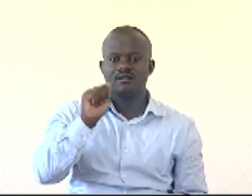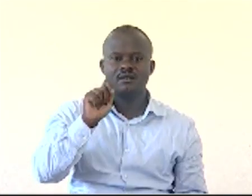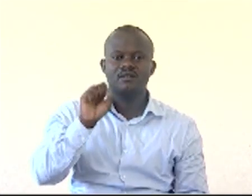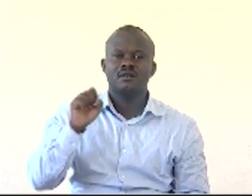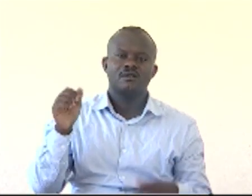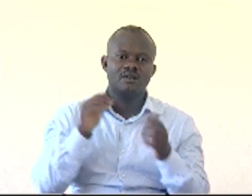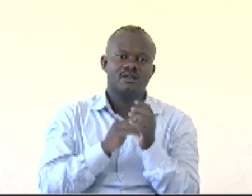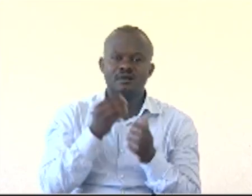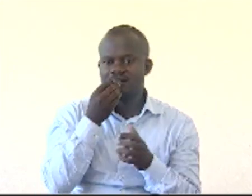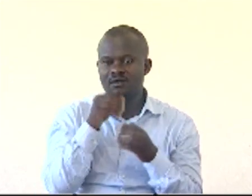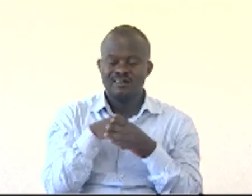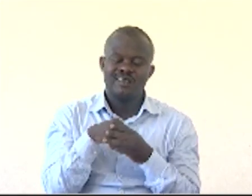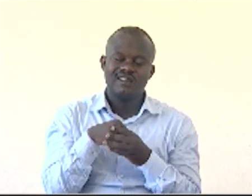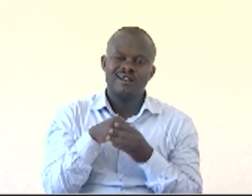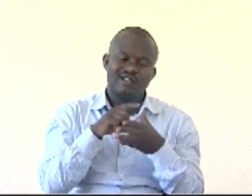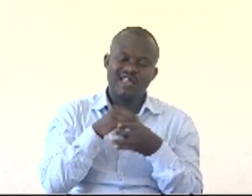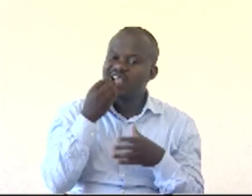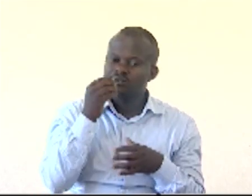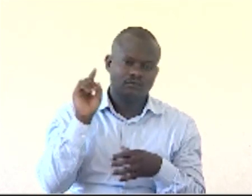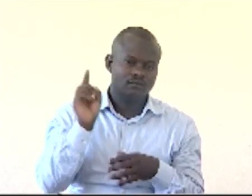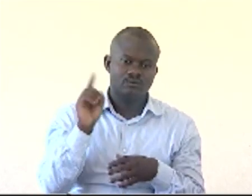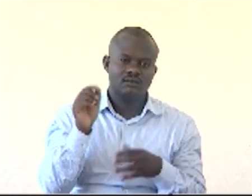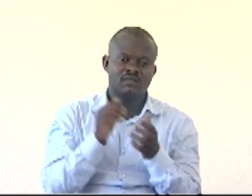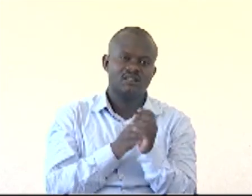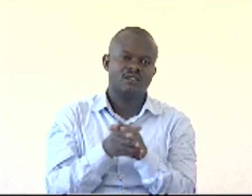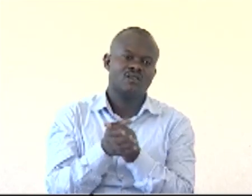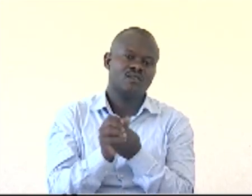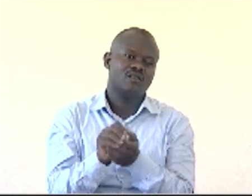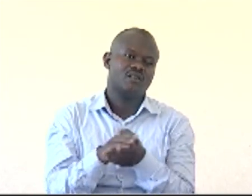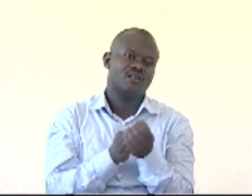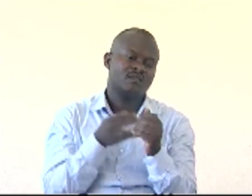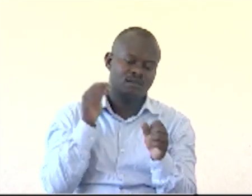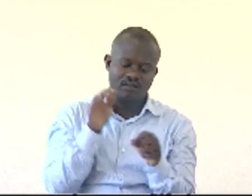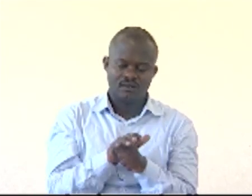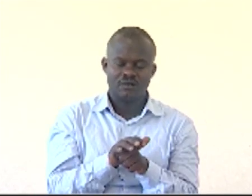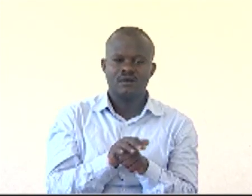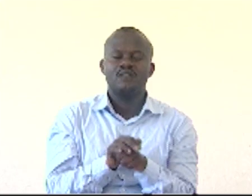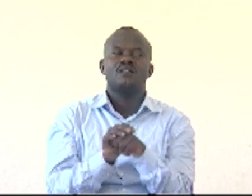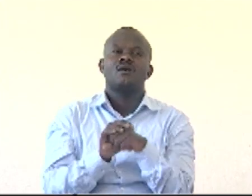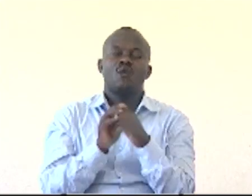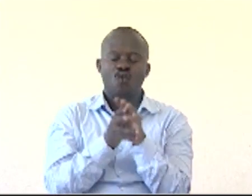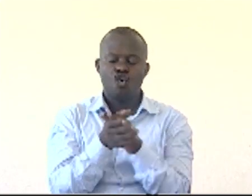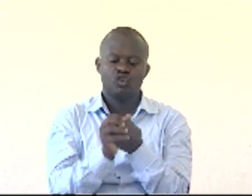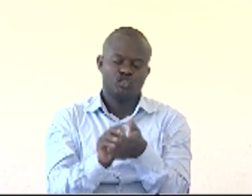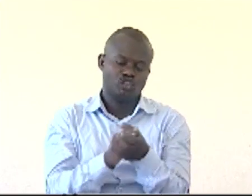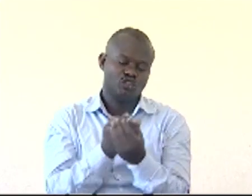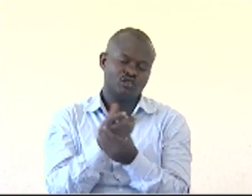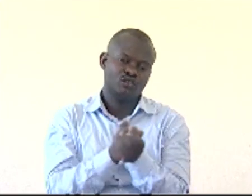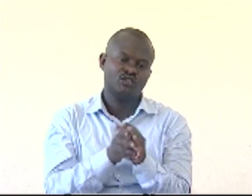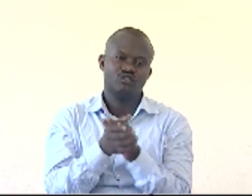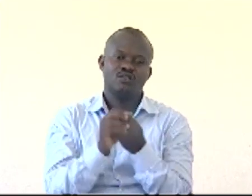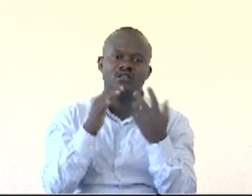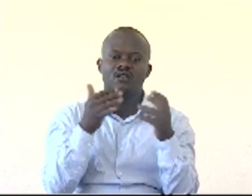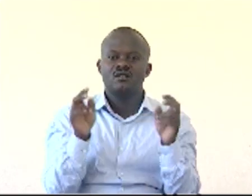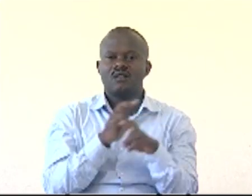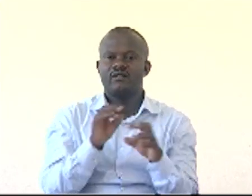course, eating their meat as well. And then wash your hands often. Washing hands has become a